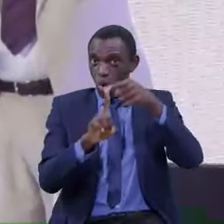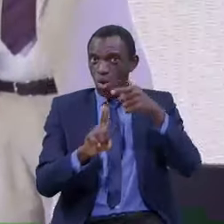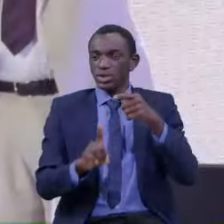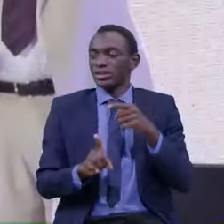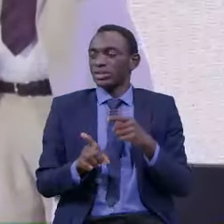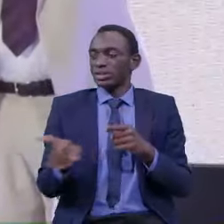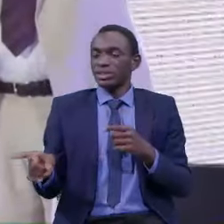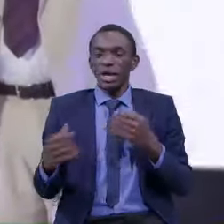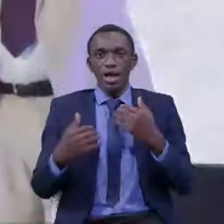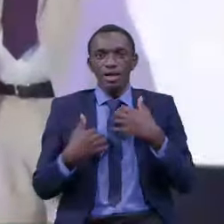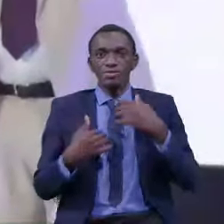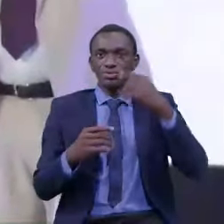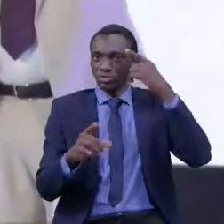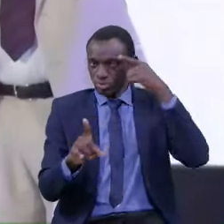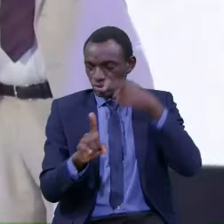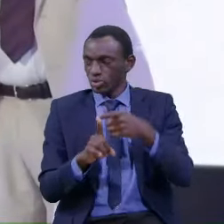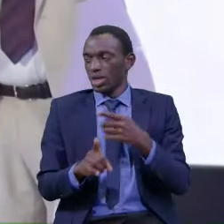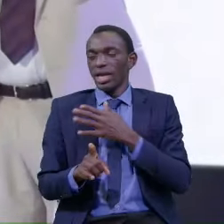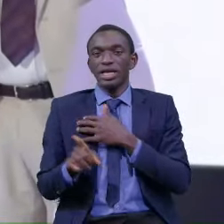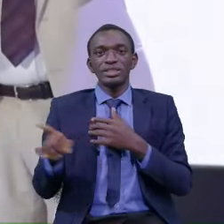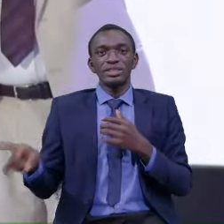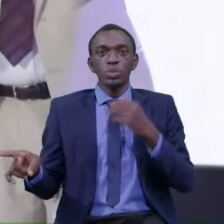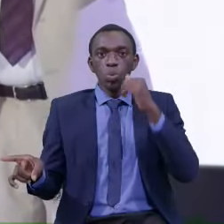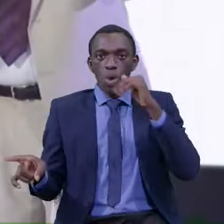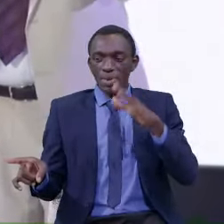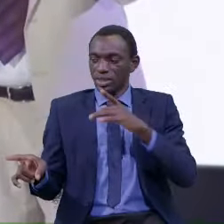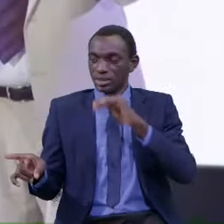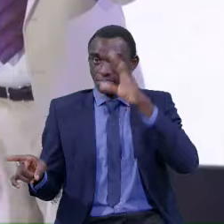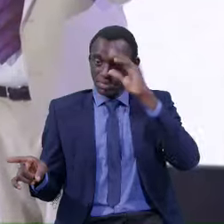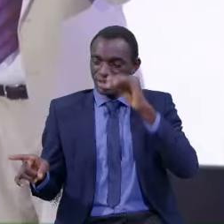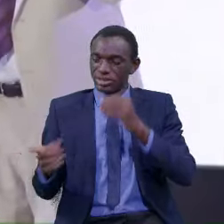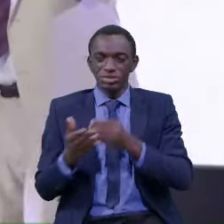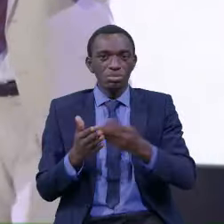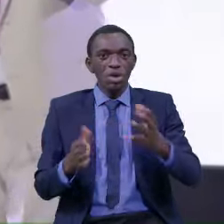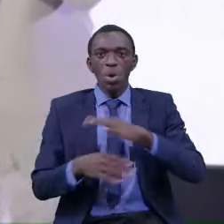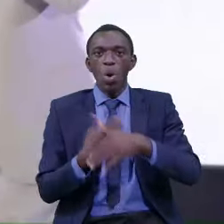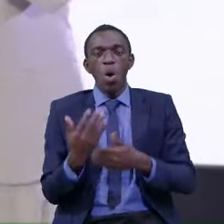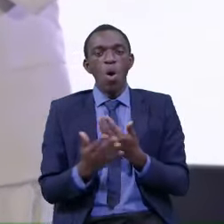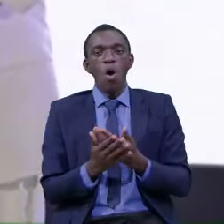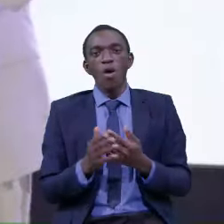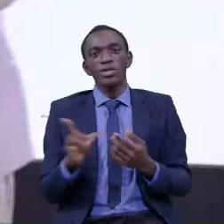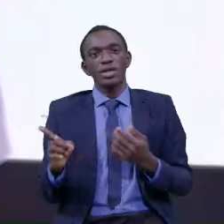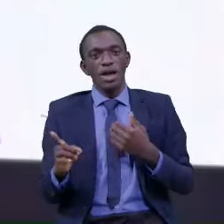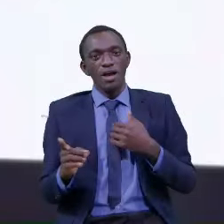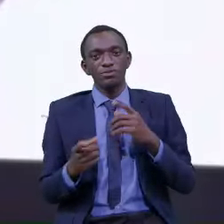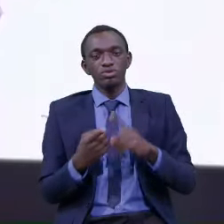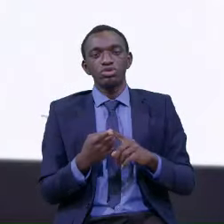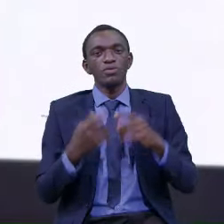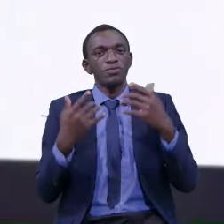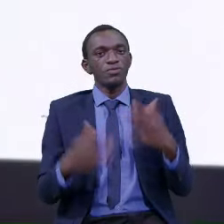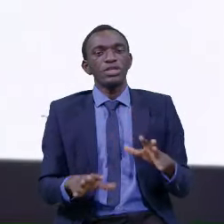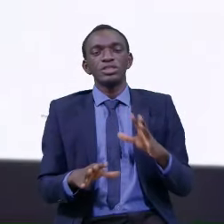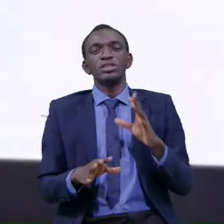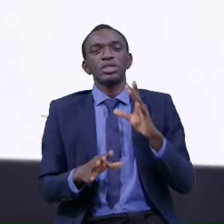And he spent everything that he had to accomplish the goal. Welcome.